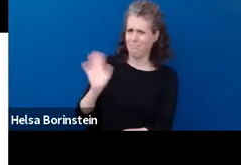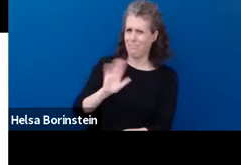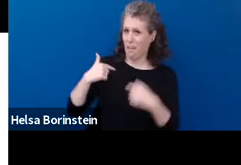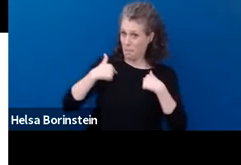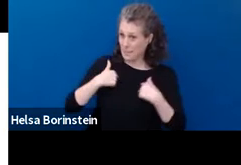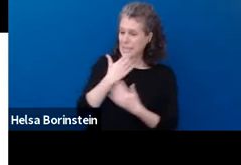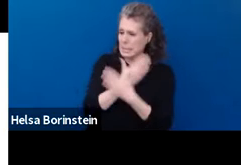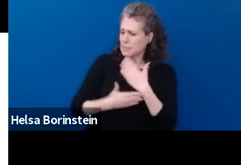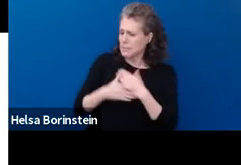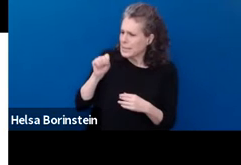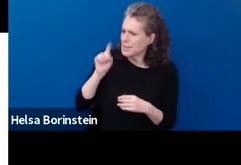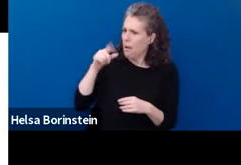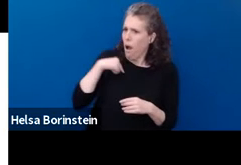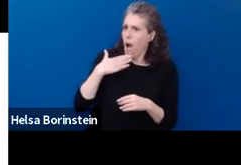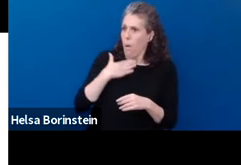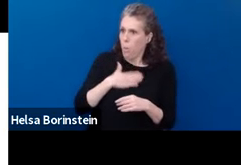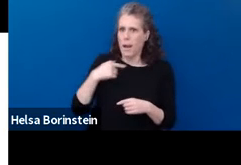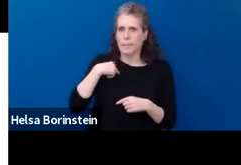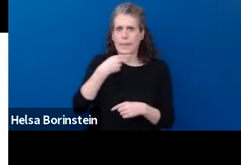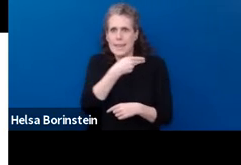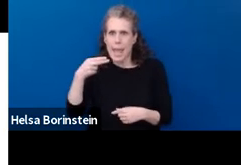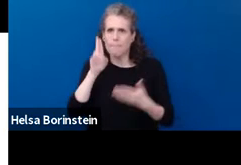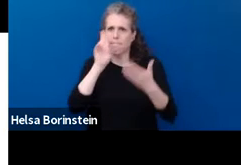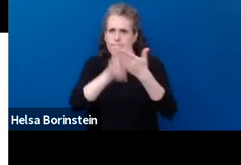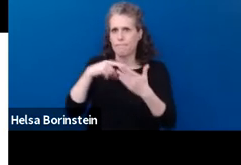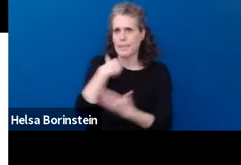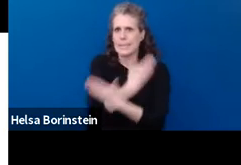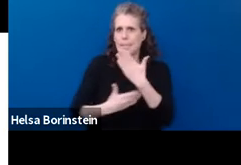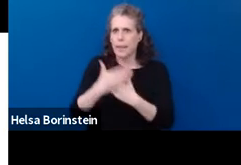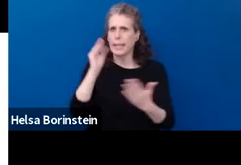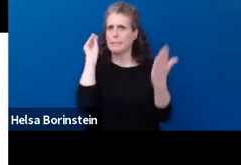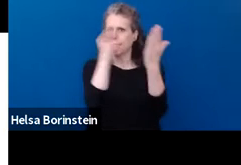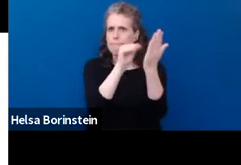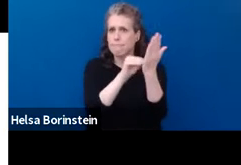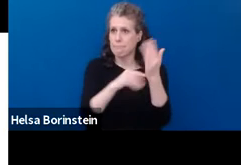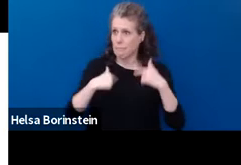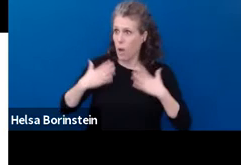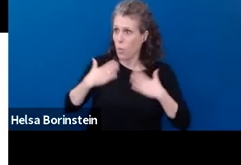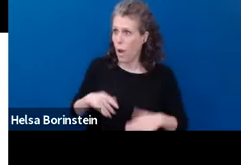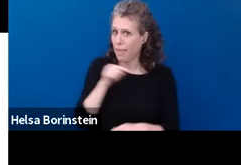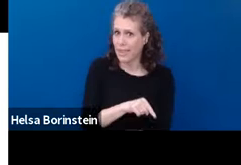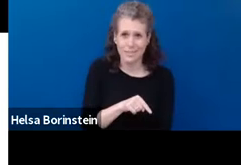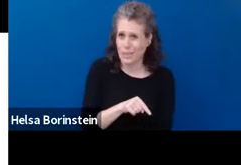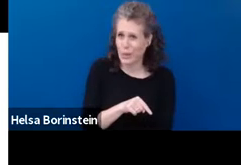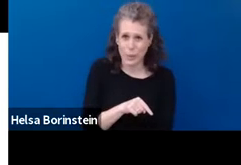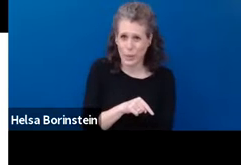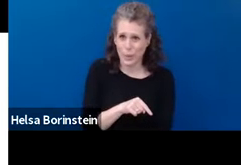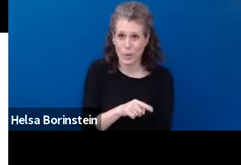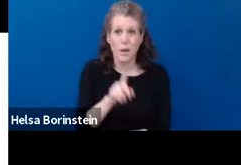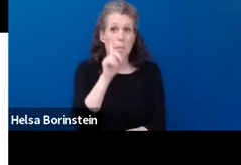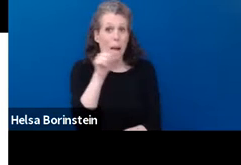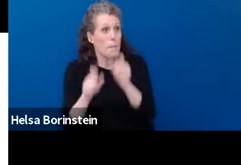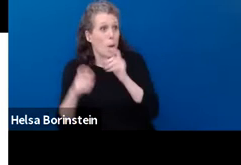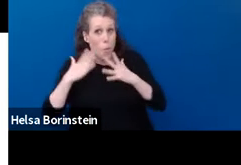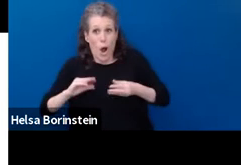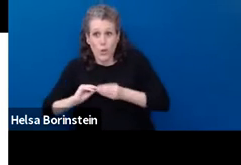the disabilities I have, but at the same time, as you know, as a company who wants to develop it, it can be a problem when